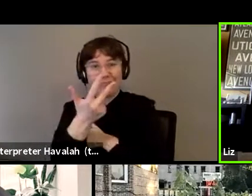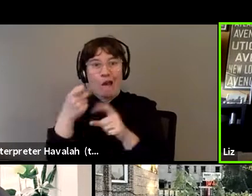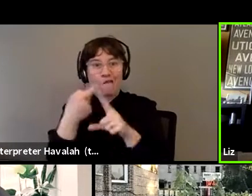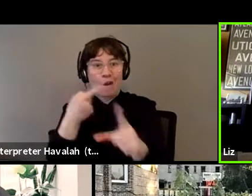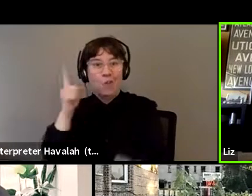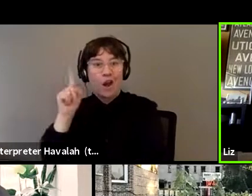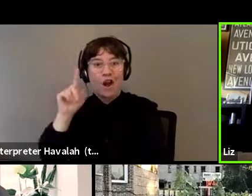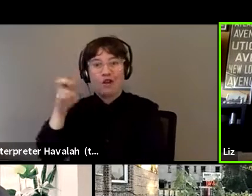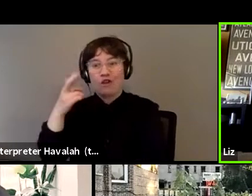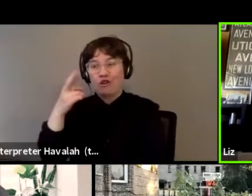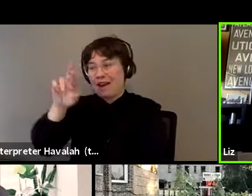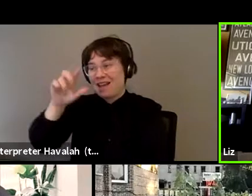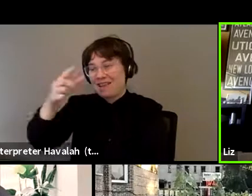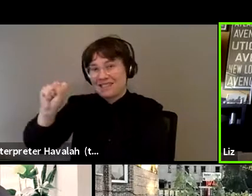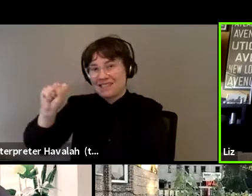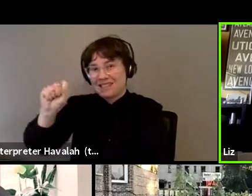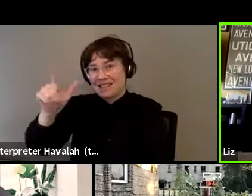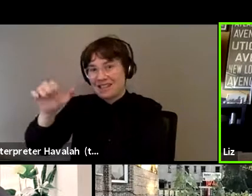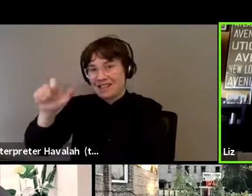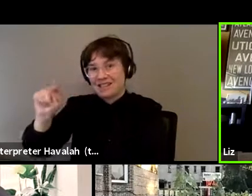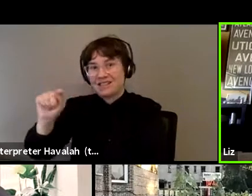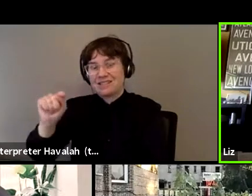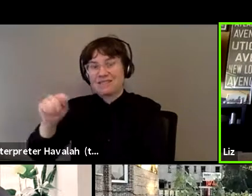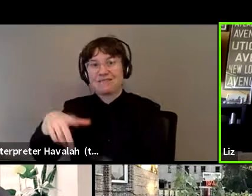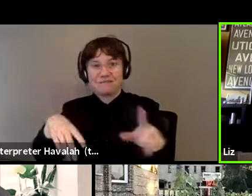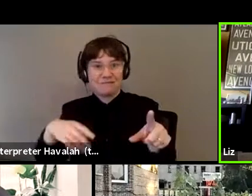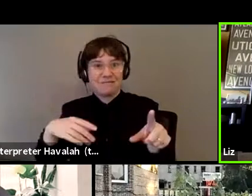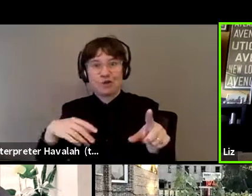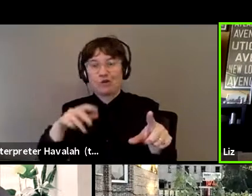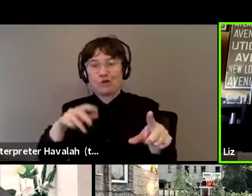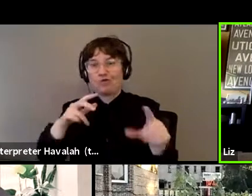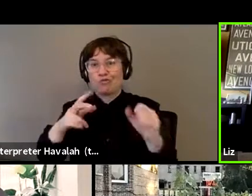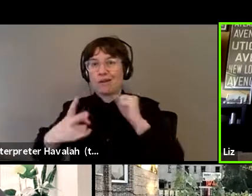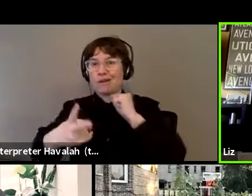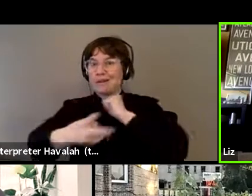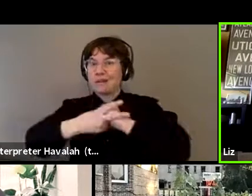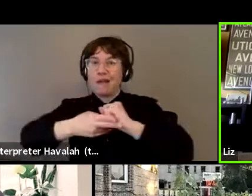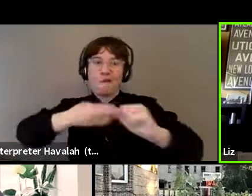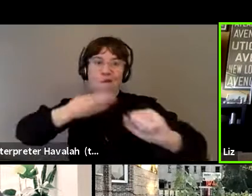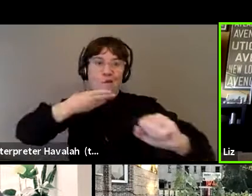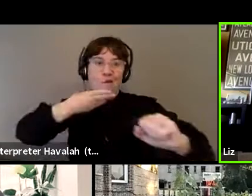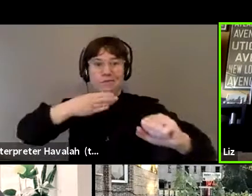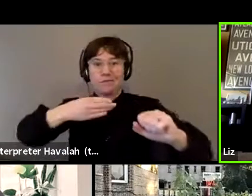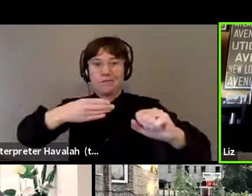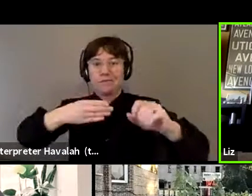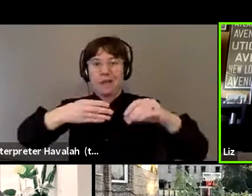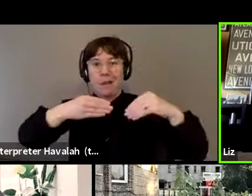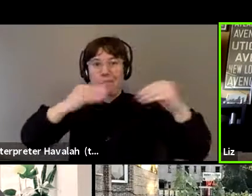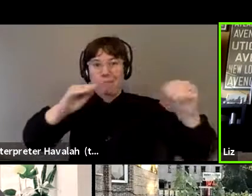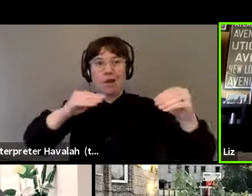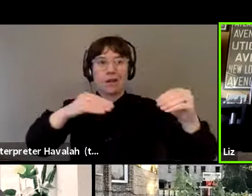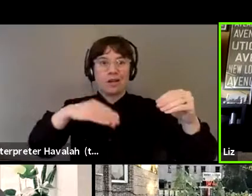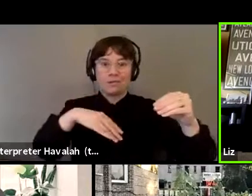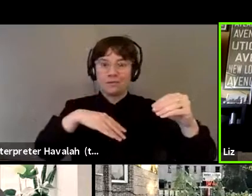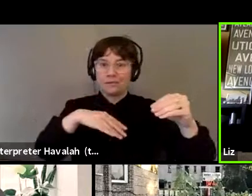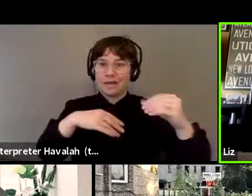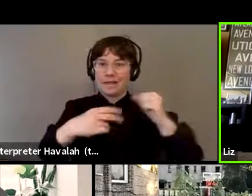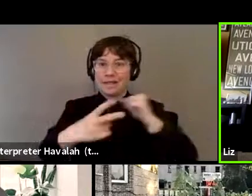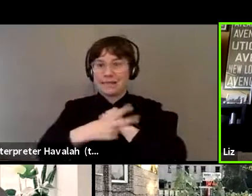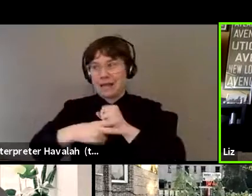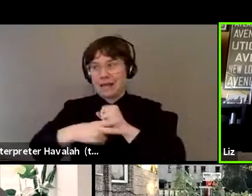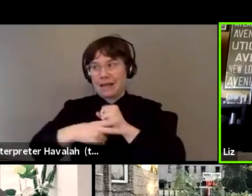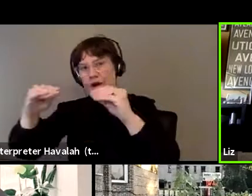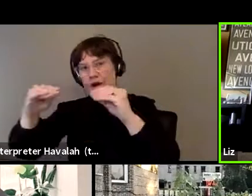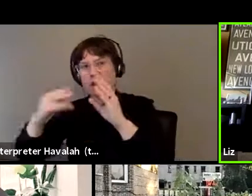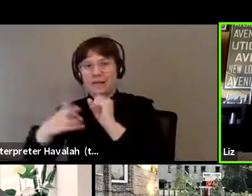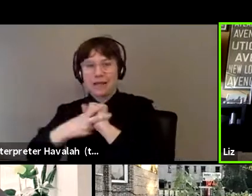Craigslist to store like leftover cases of food between markets so that I could keep my food fresher longer. I could